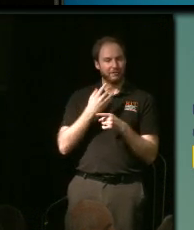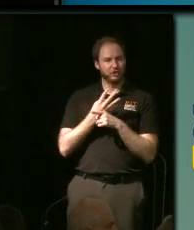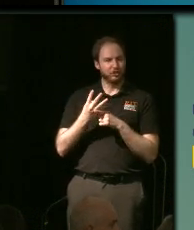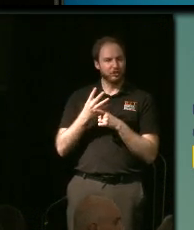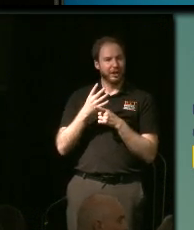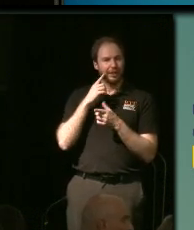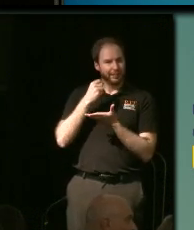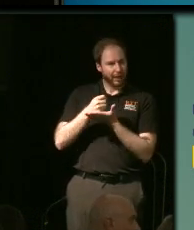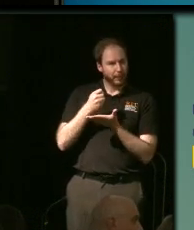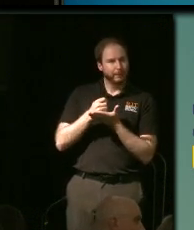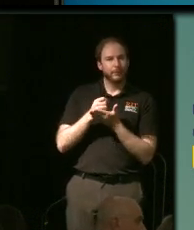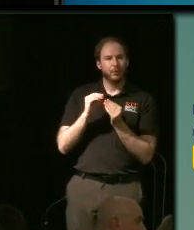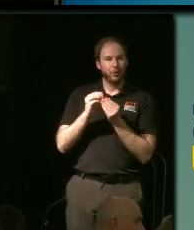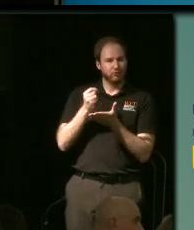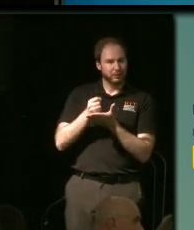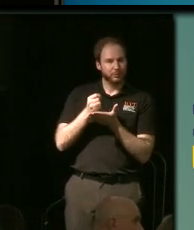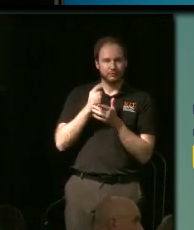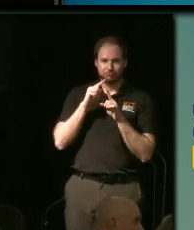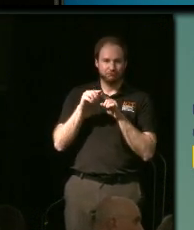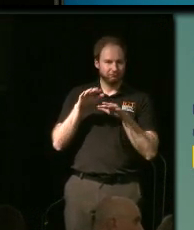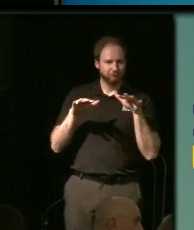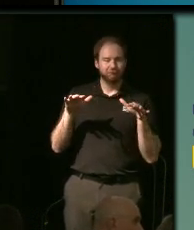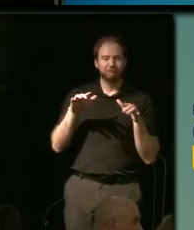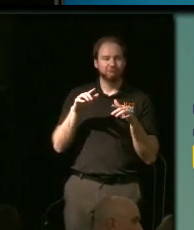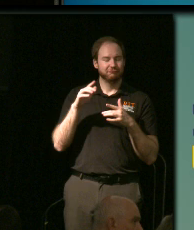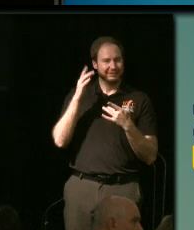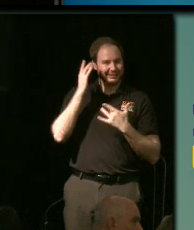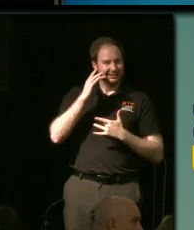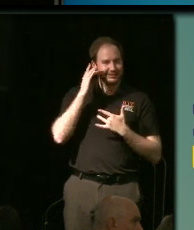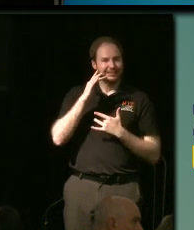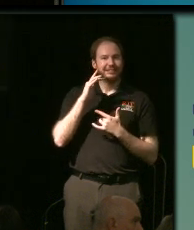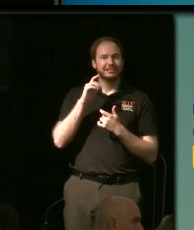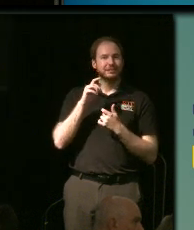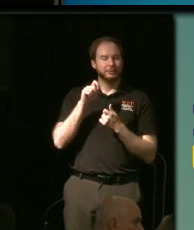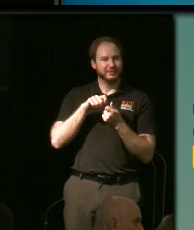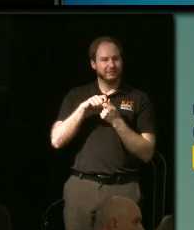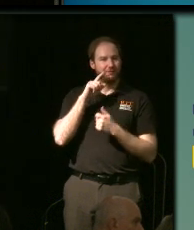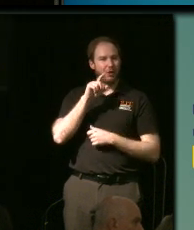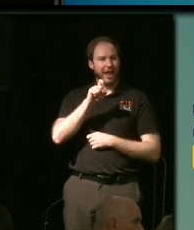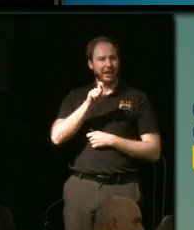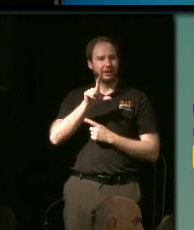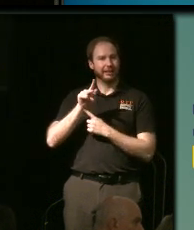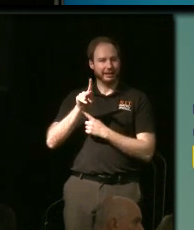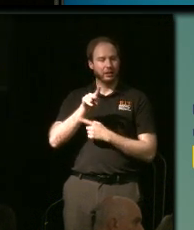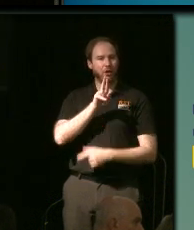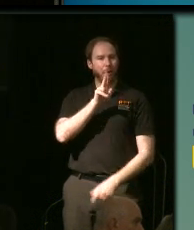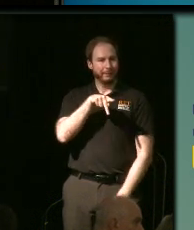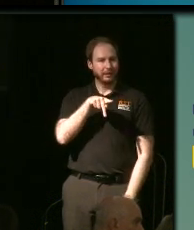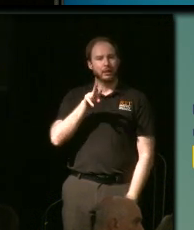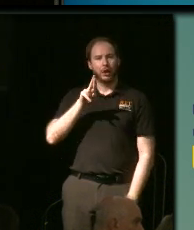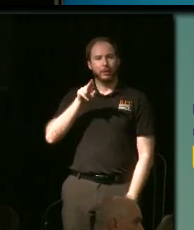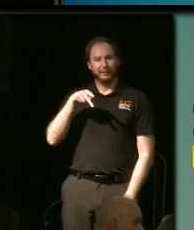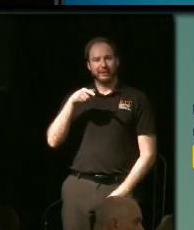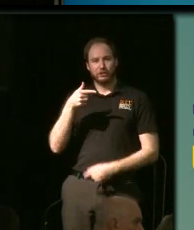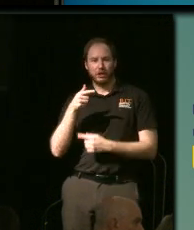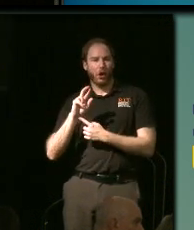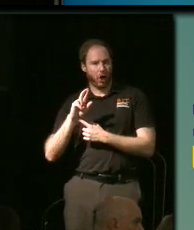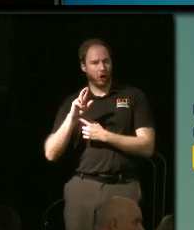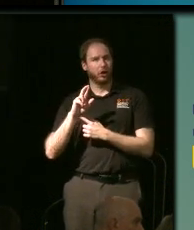other types of treatment for a variety of diseases, in particular X-linked RP, the RPGR